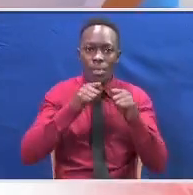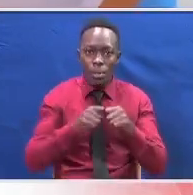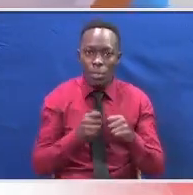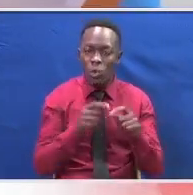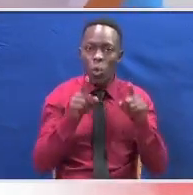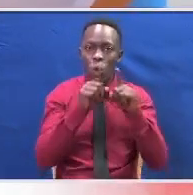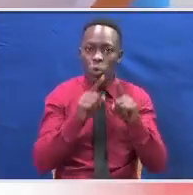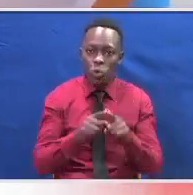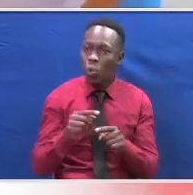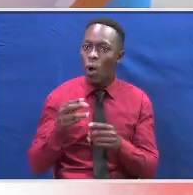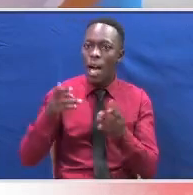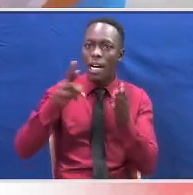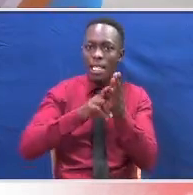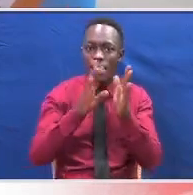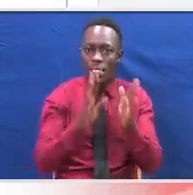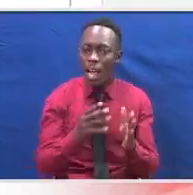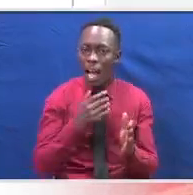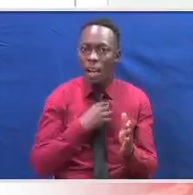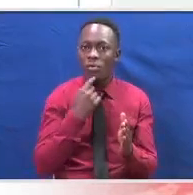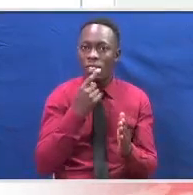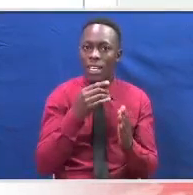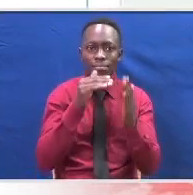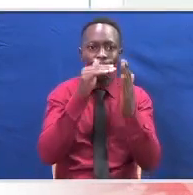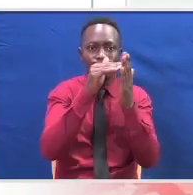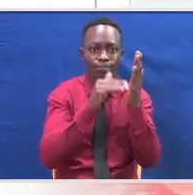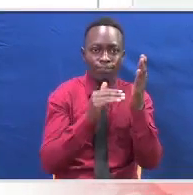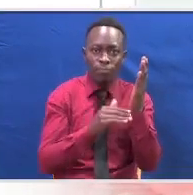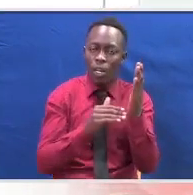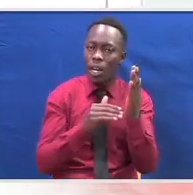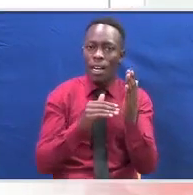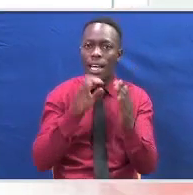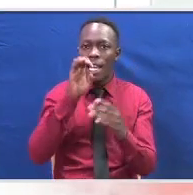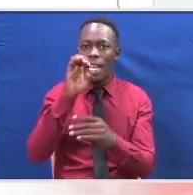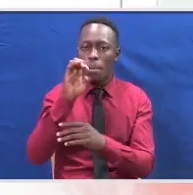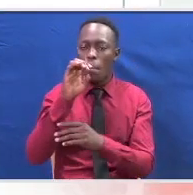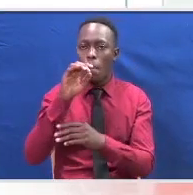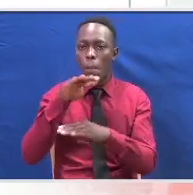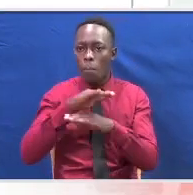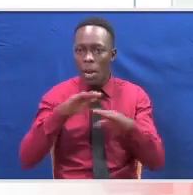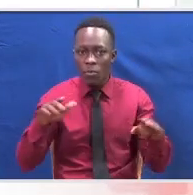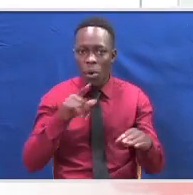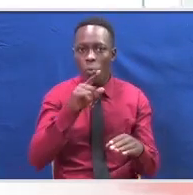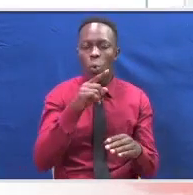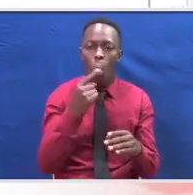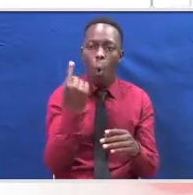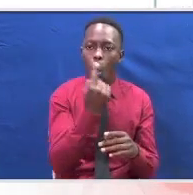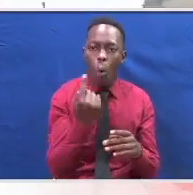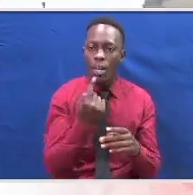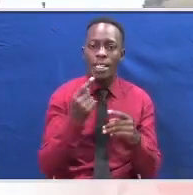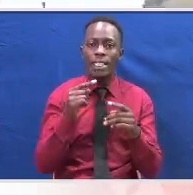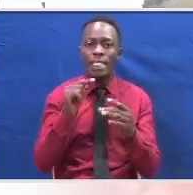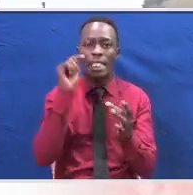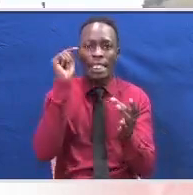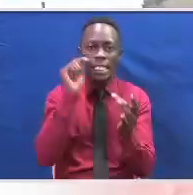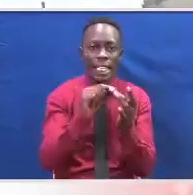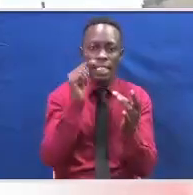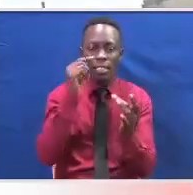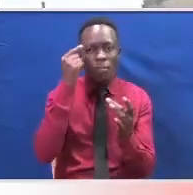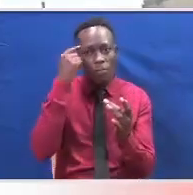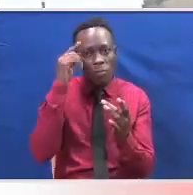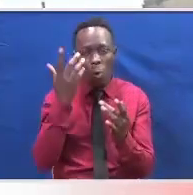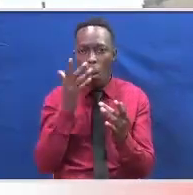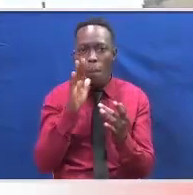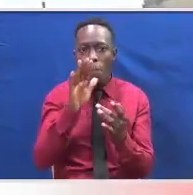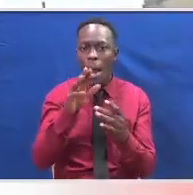that the list uploaded on the e-citizen platform was simply a pilot of the integrated political parties